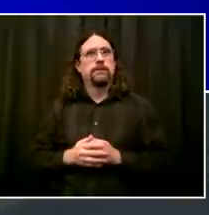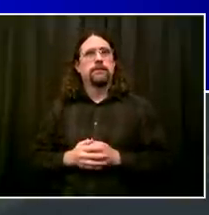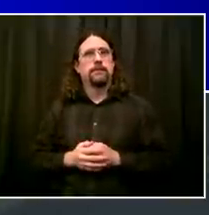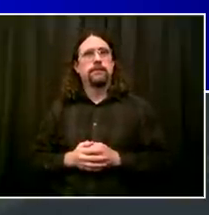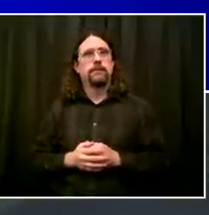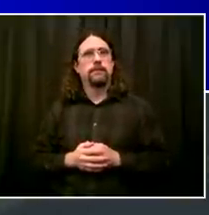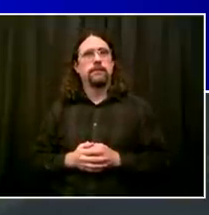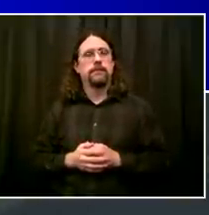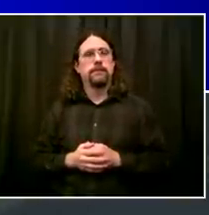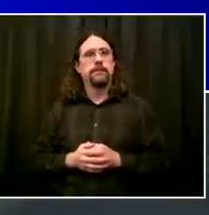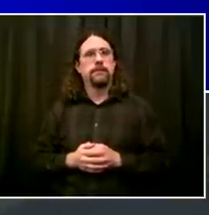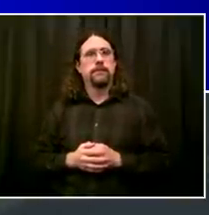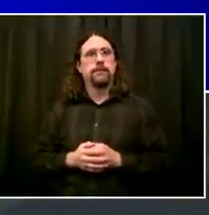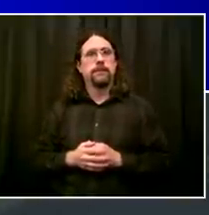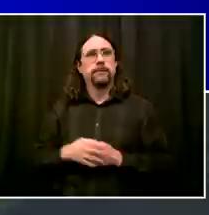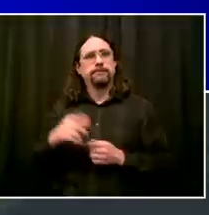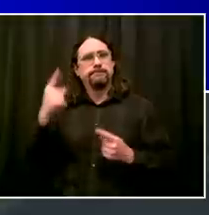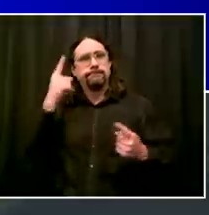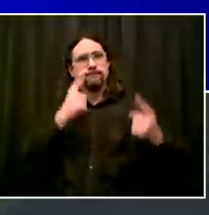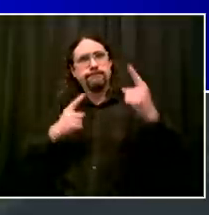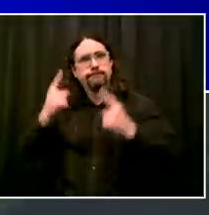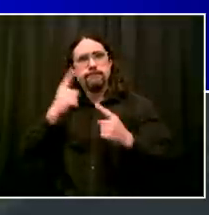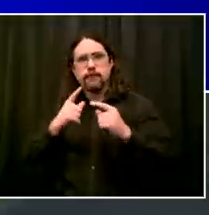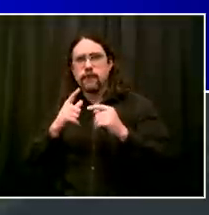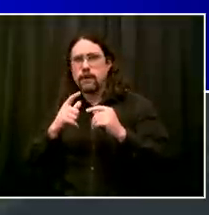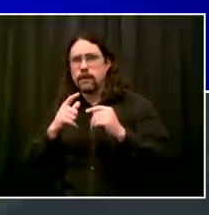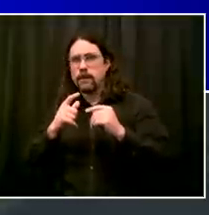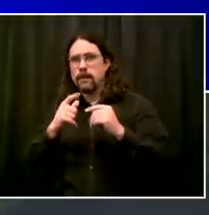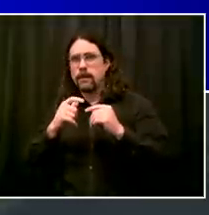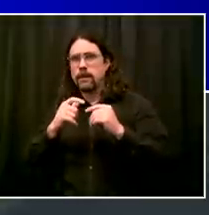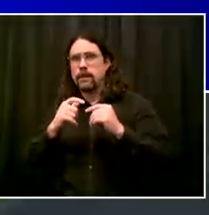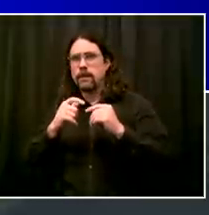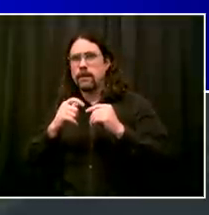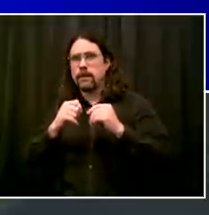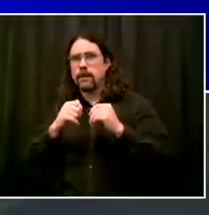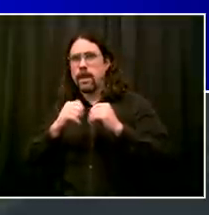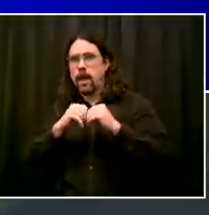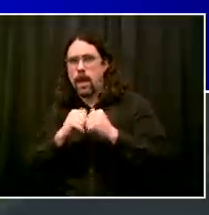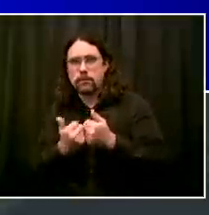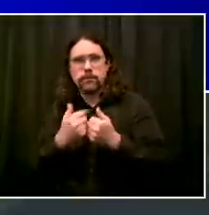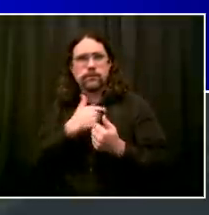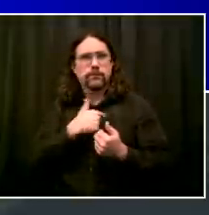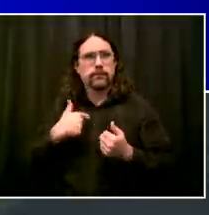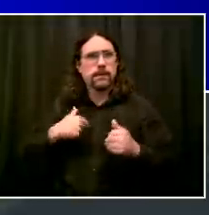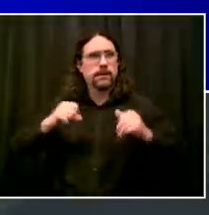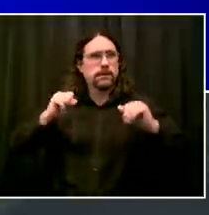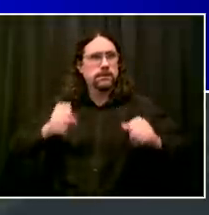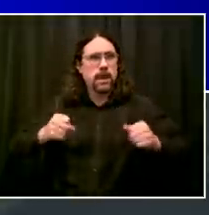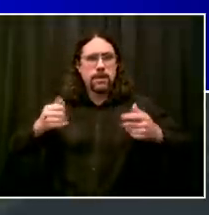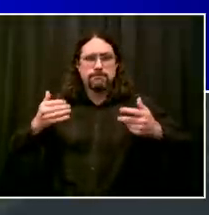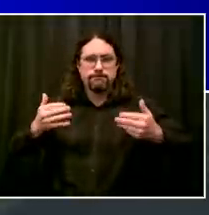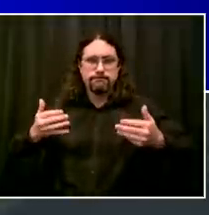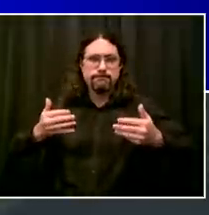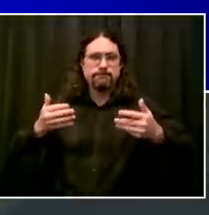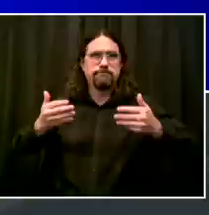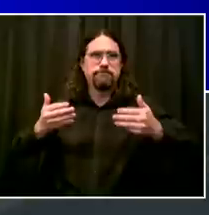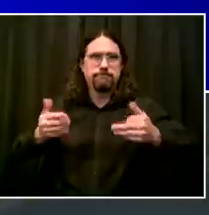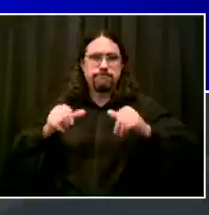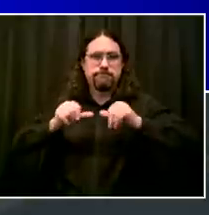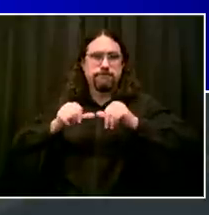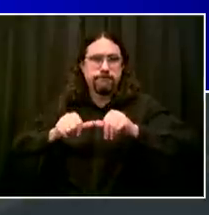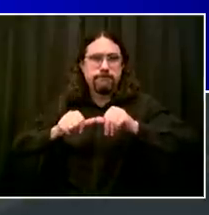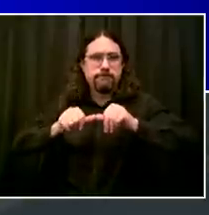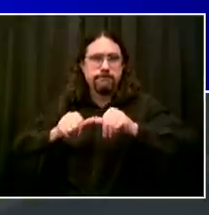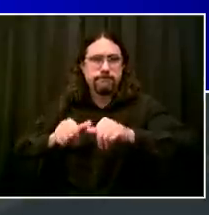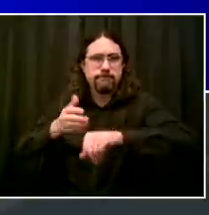as we move forward, we learn lessons and how we keep people safe. And we're constantly looking at what's happening and the right way to do